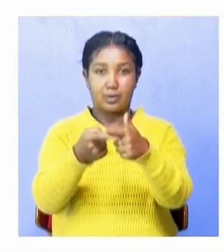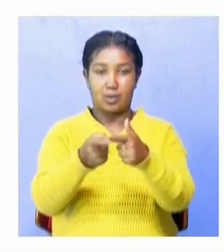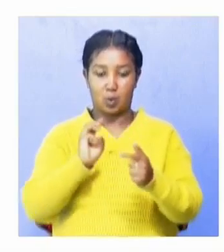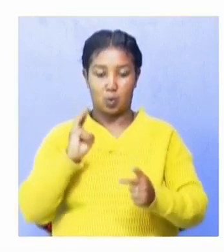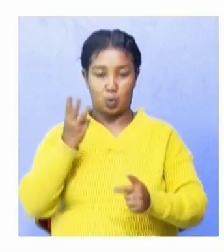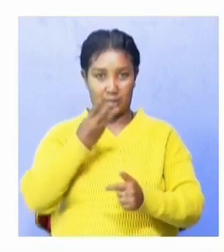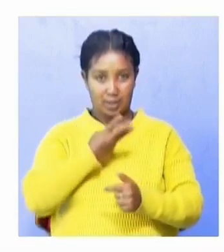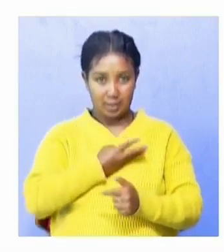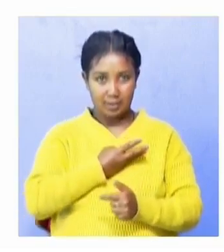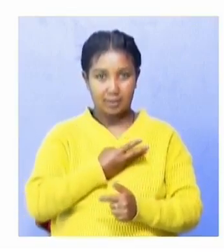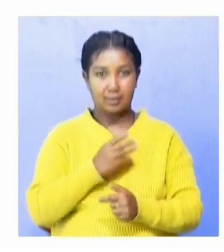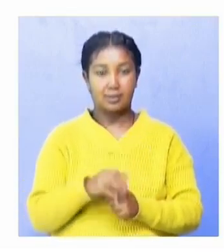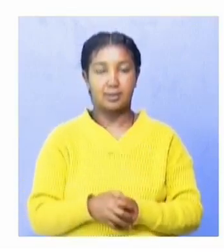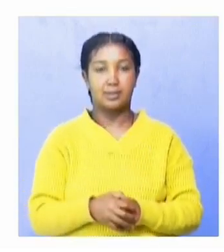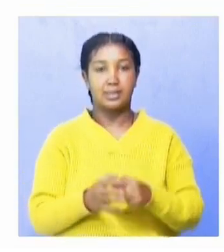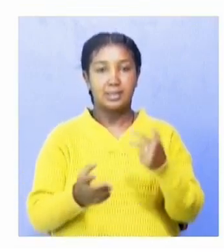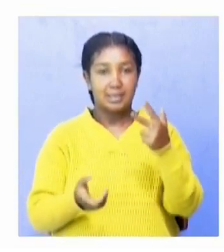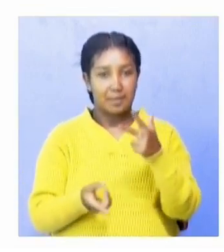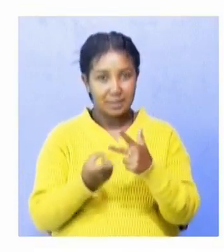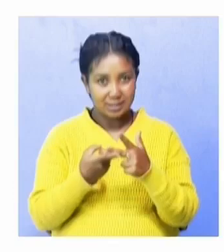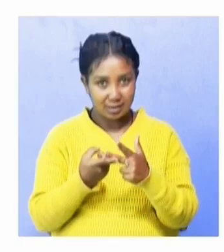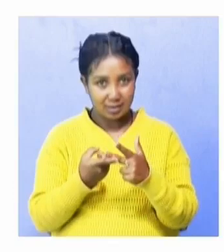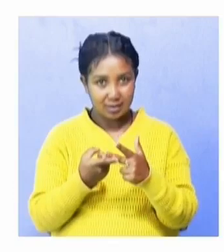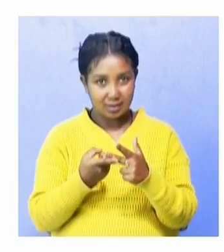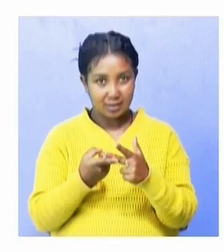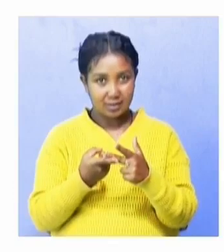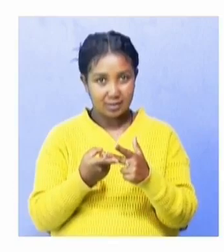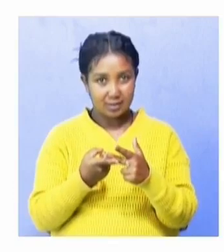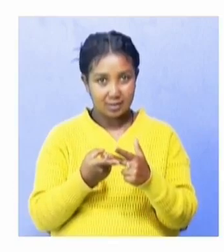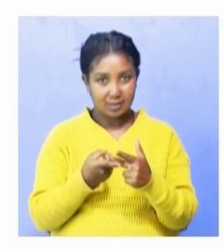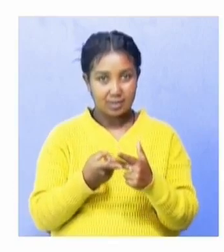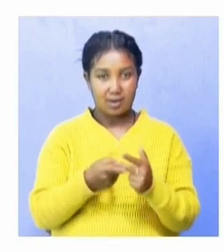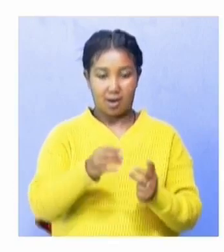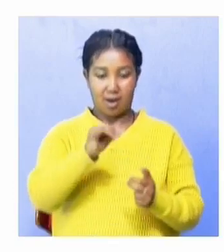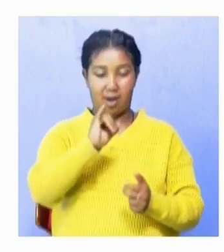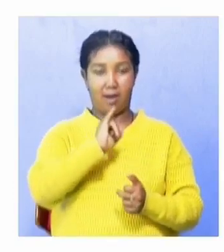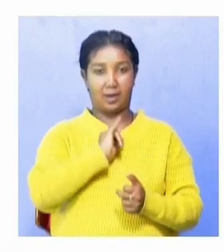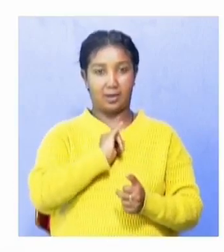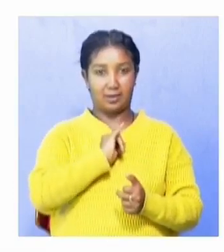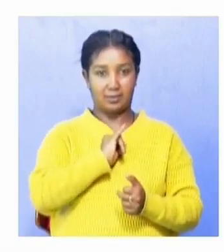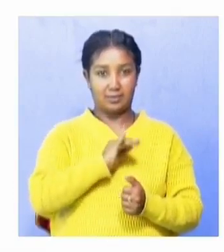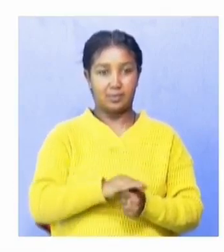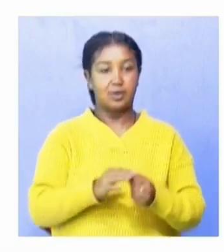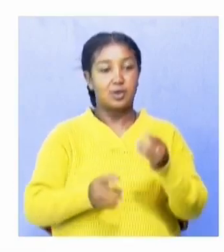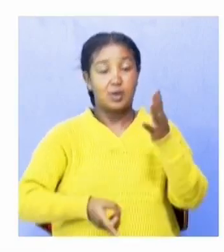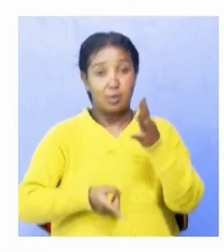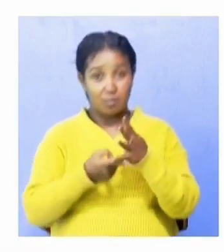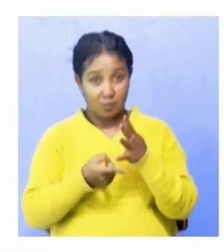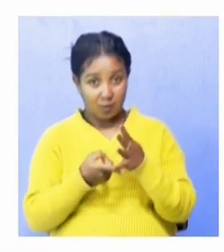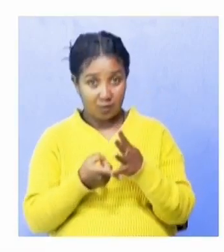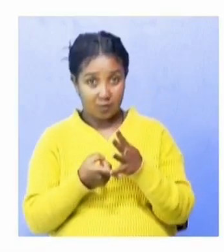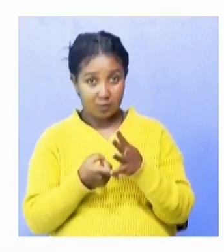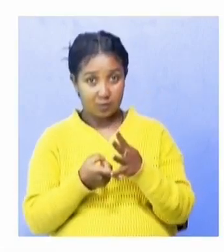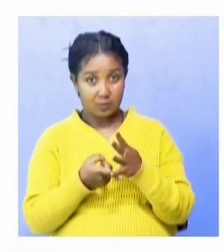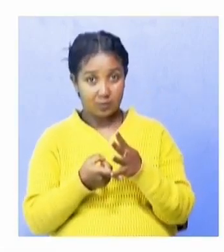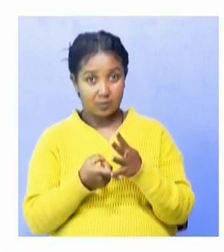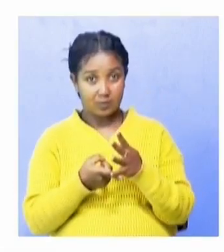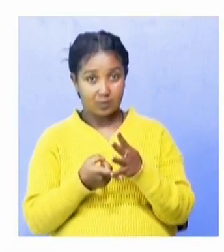We. Number 3, I. Number 4,